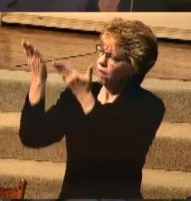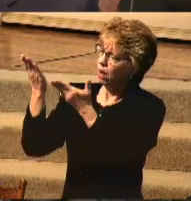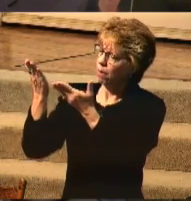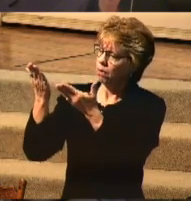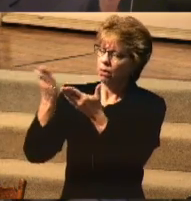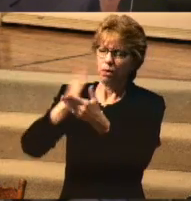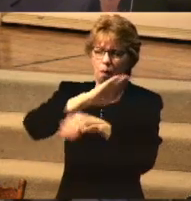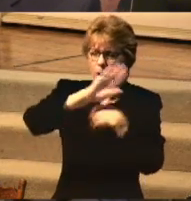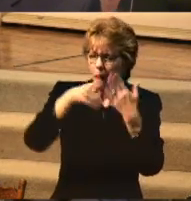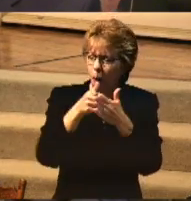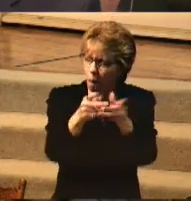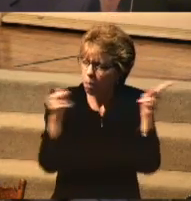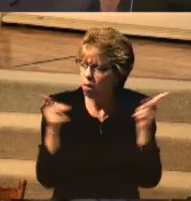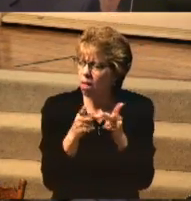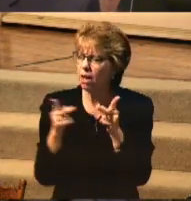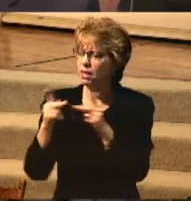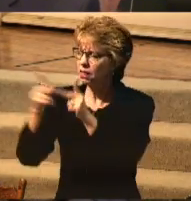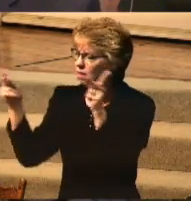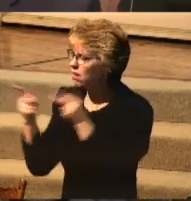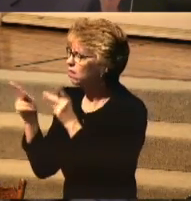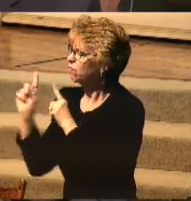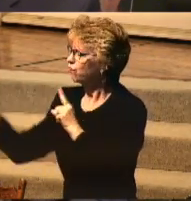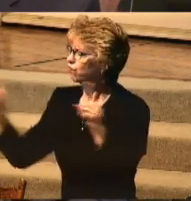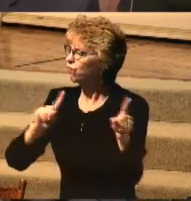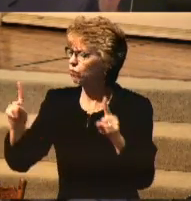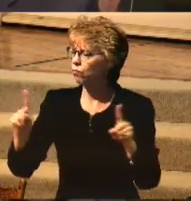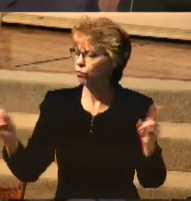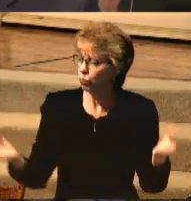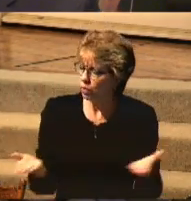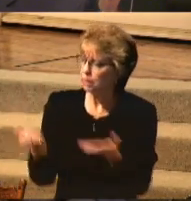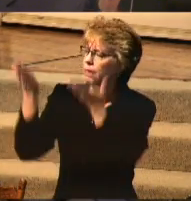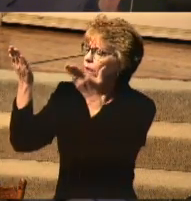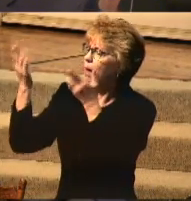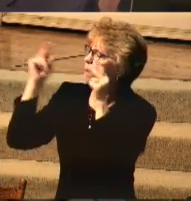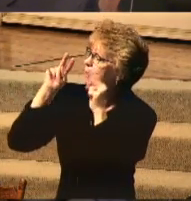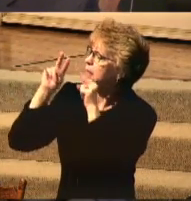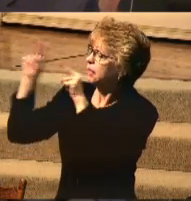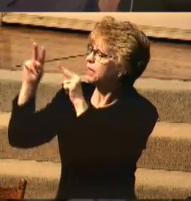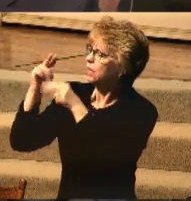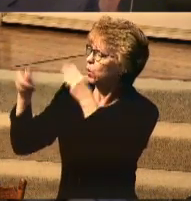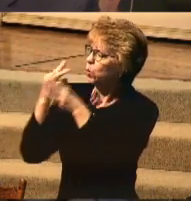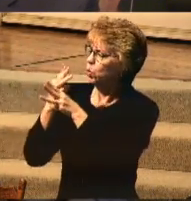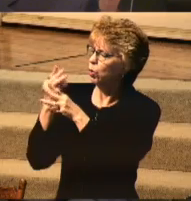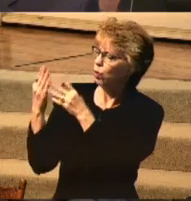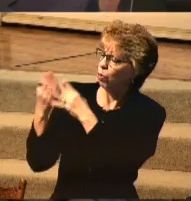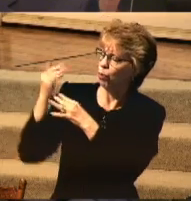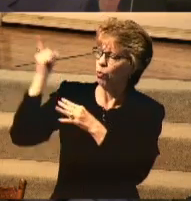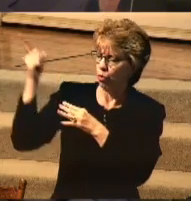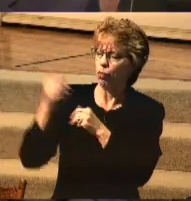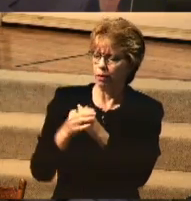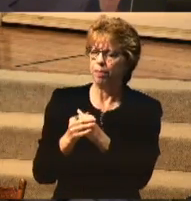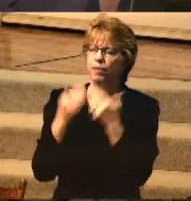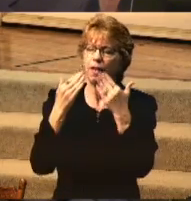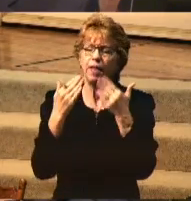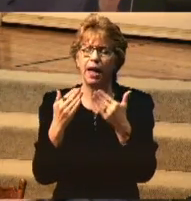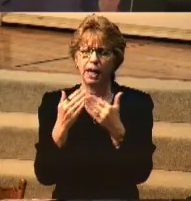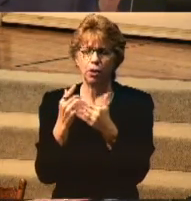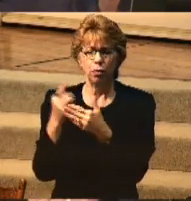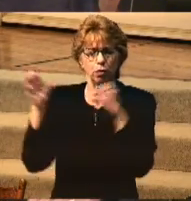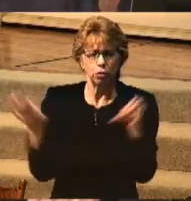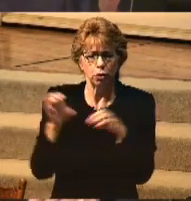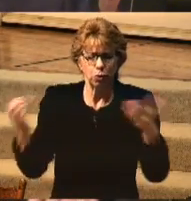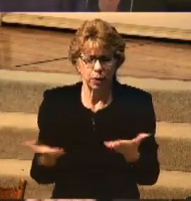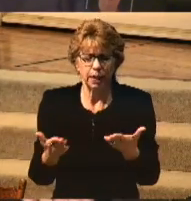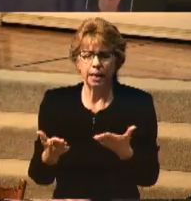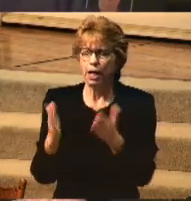we go, may we see this world through Your eyes. Thank You for what You're going to do in our midst. We give You the praise and the